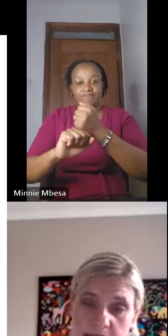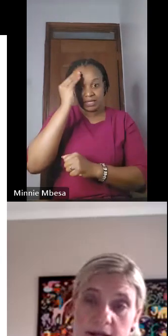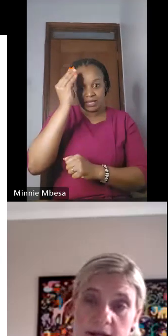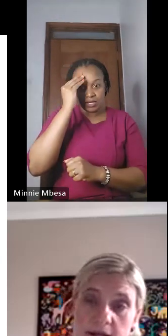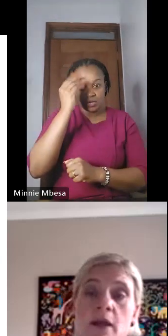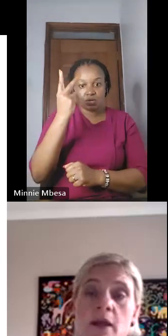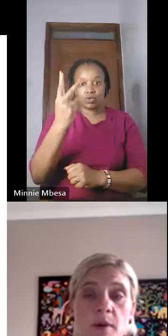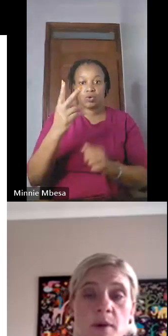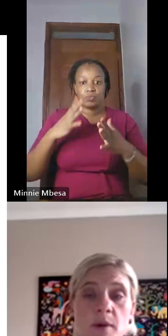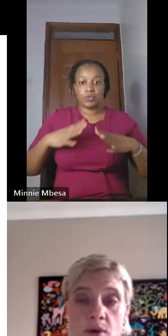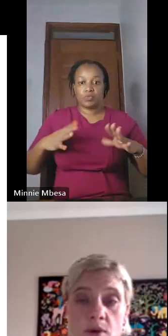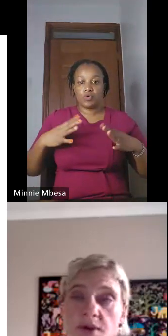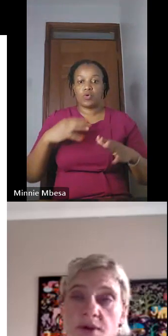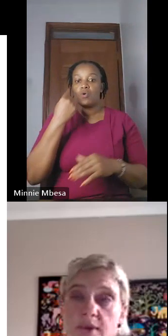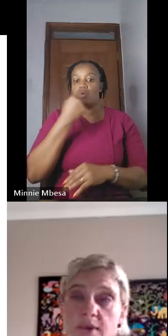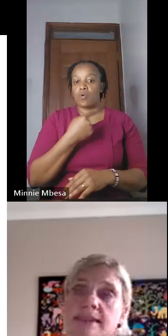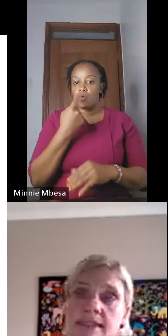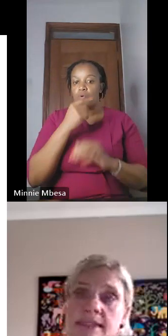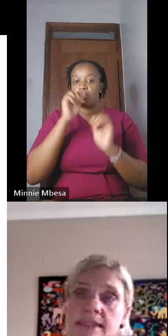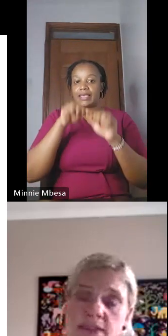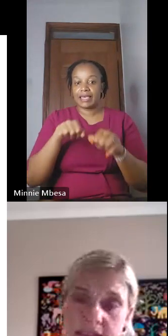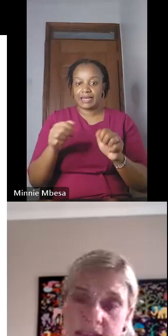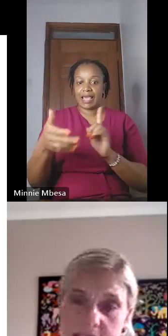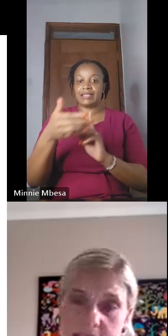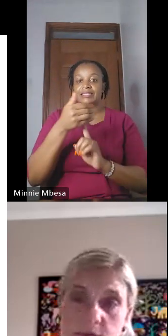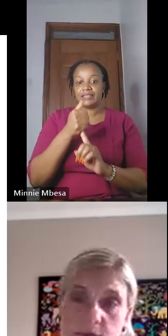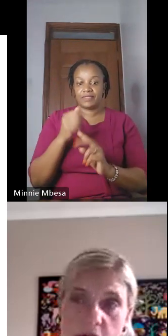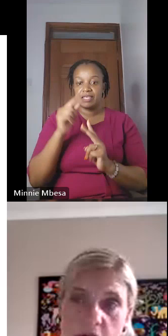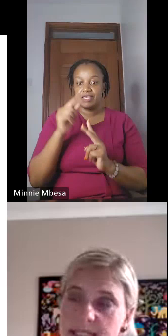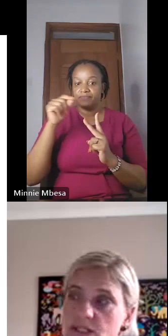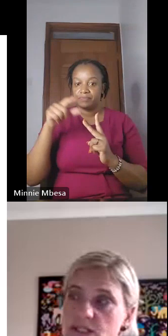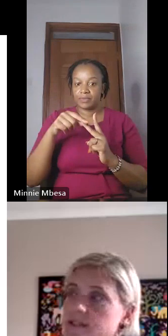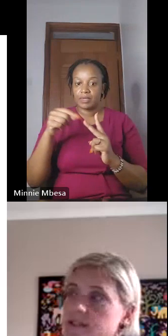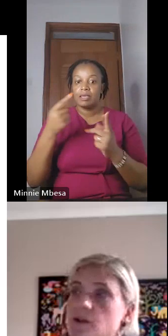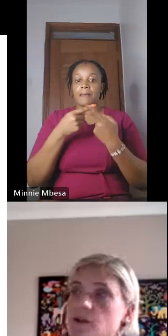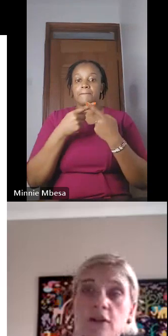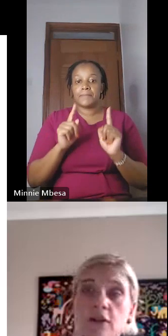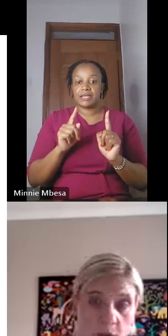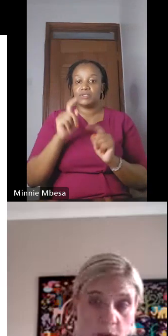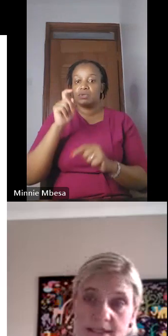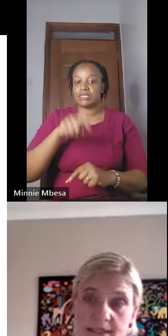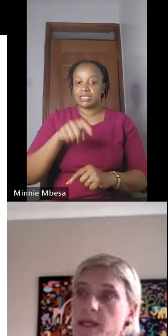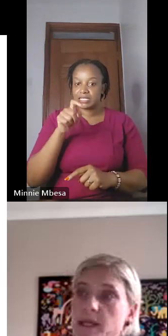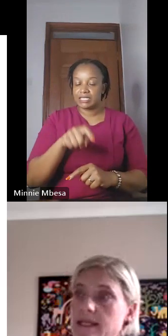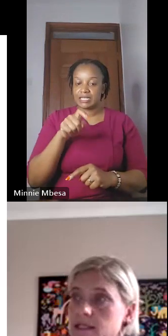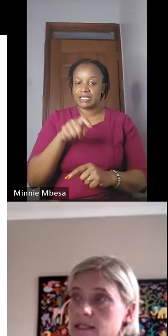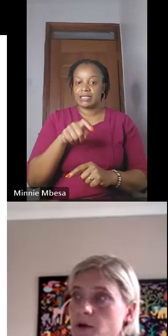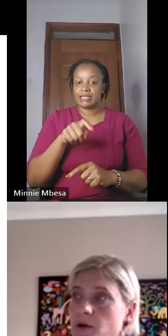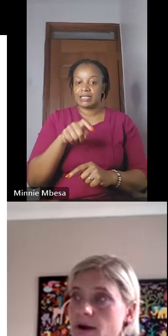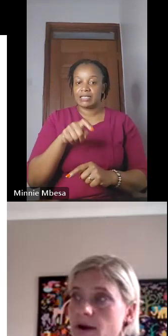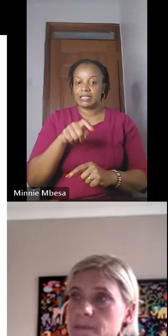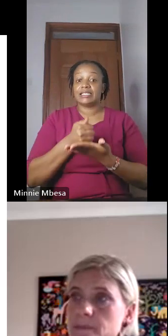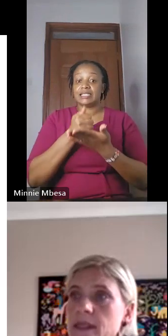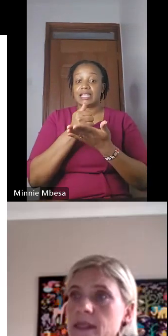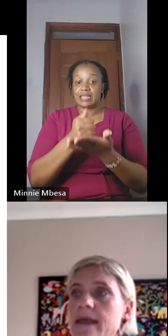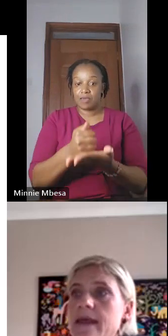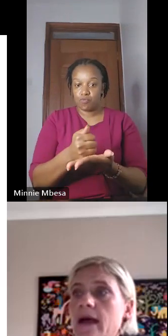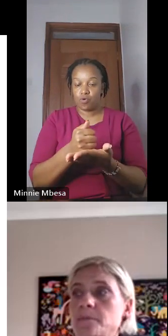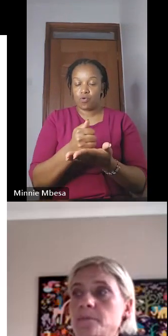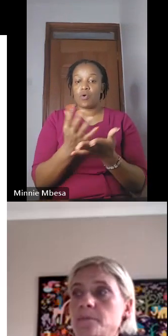eligibility criteria, but who also need additional assistance or accommodations to participate in the